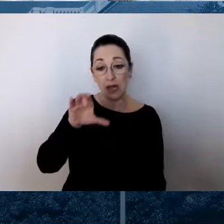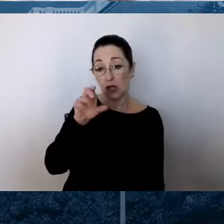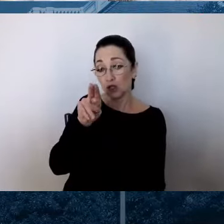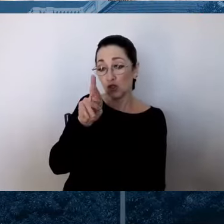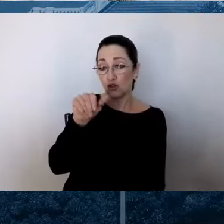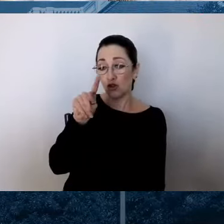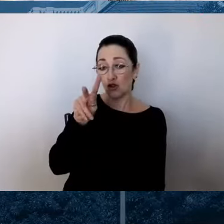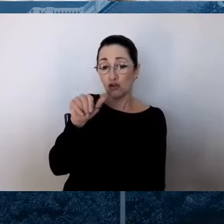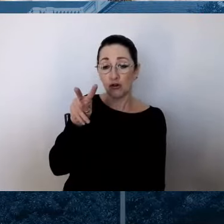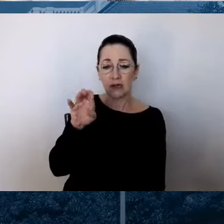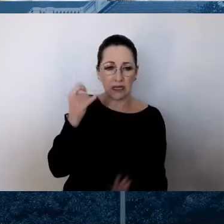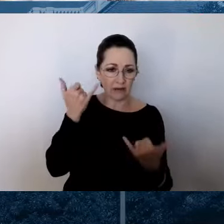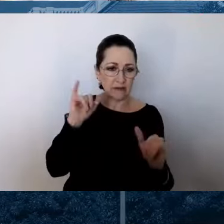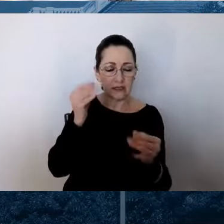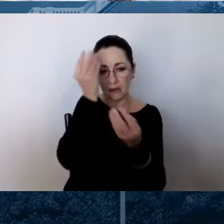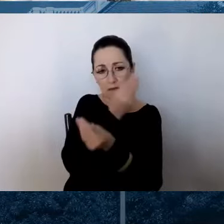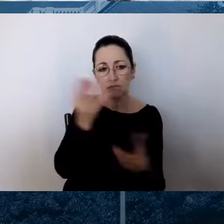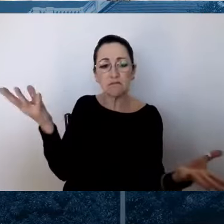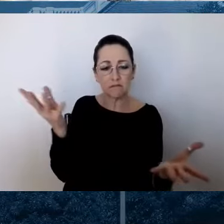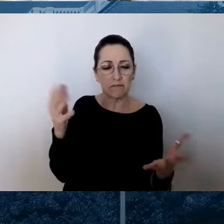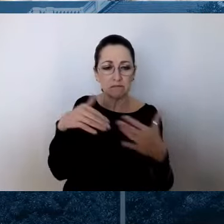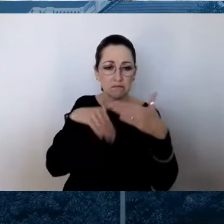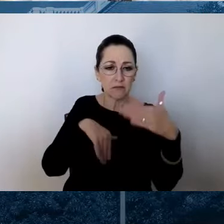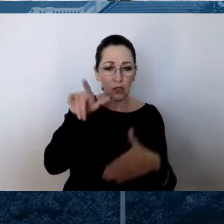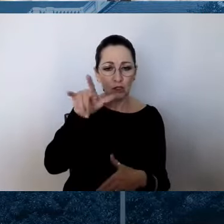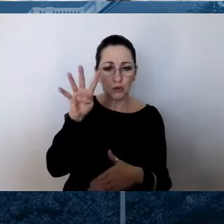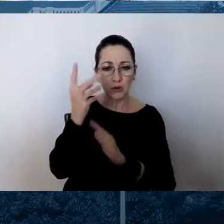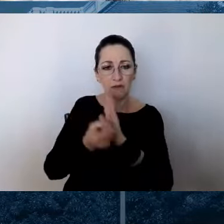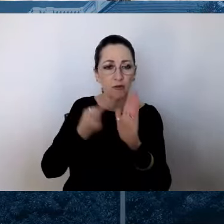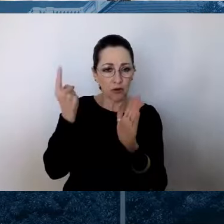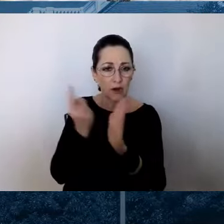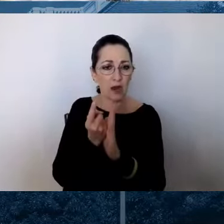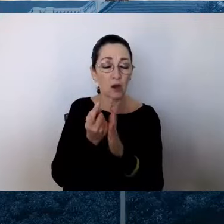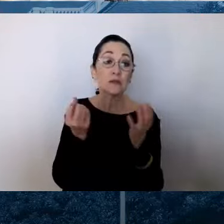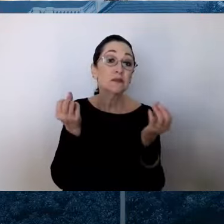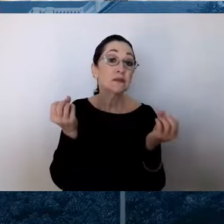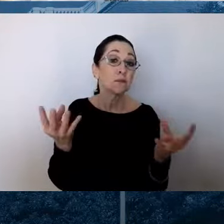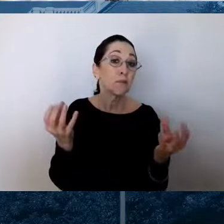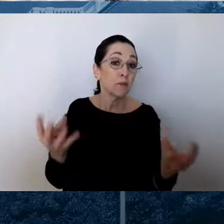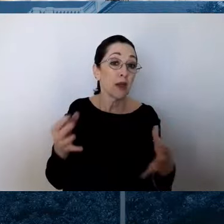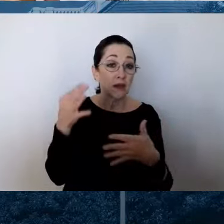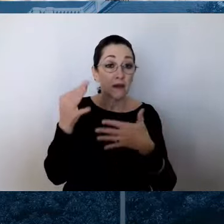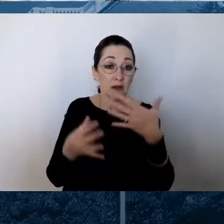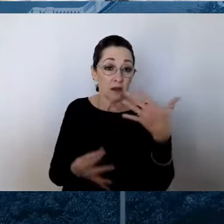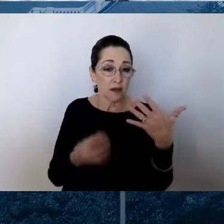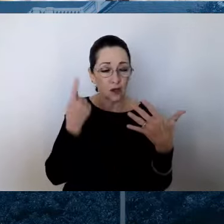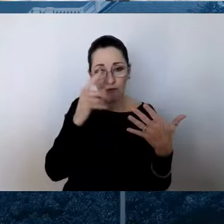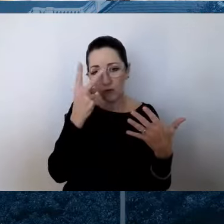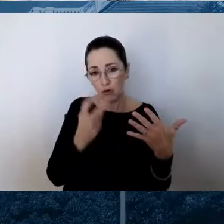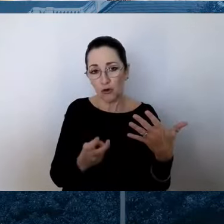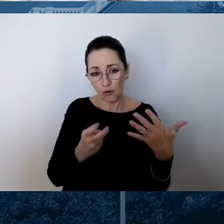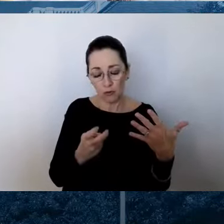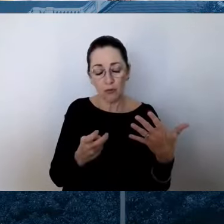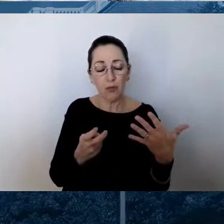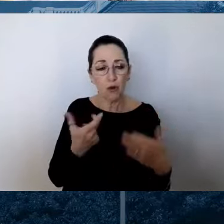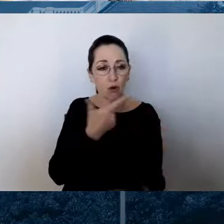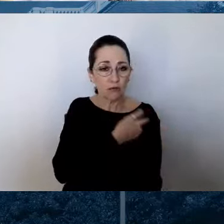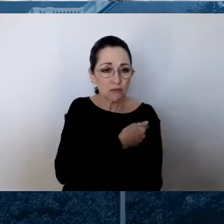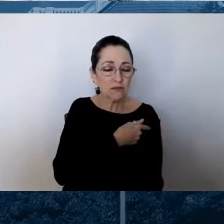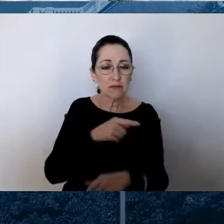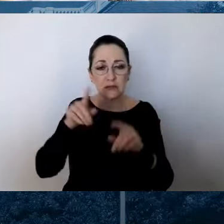mark. So it's been very quick and successful. So a lot of options out there for both vaccinations and testing. If you go to the